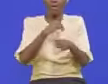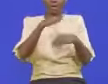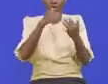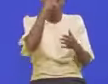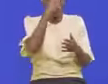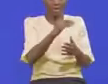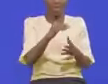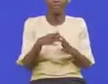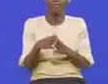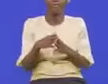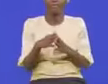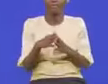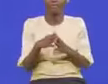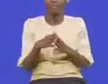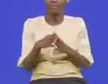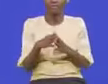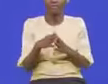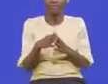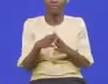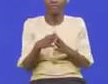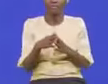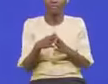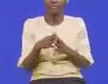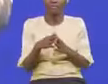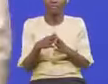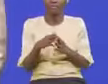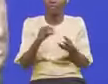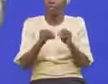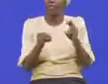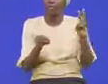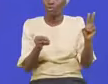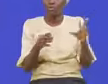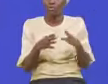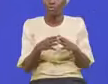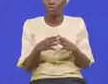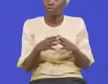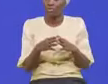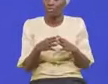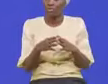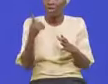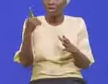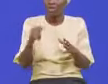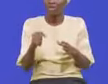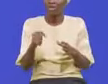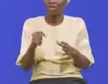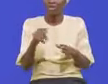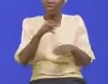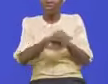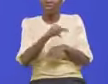Numai dzɔ ɖe Mawu kple amewo katã dome. Evelia,